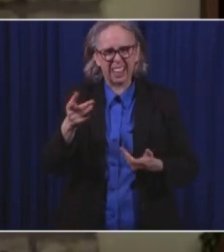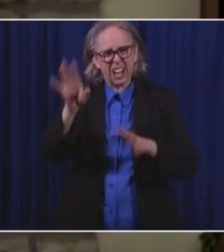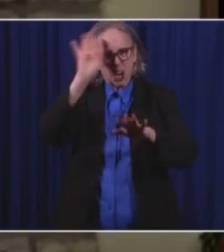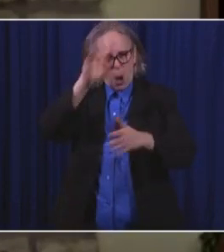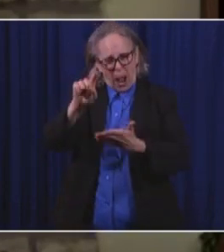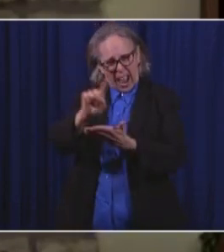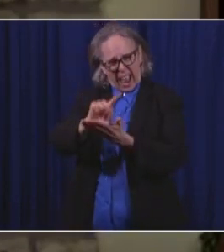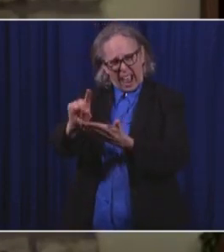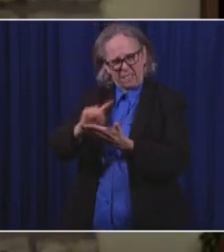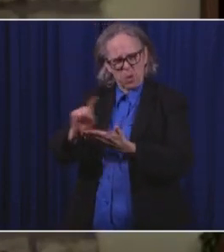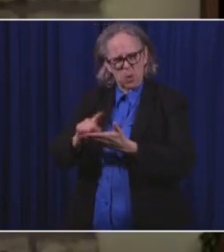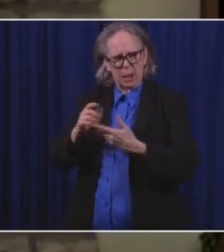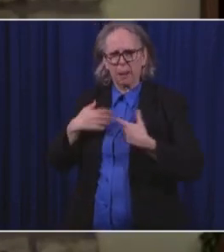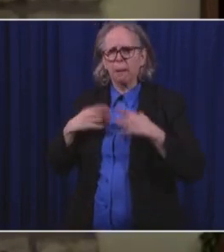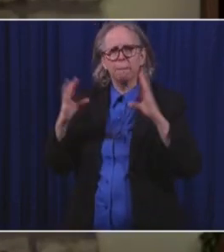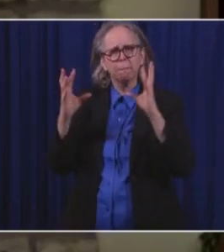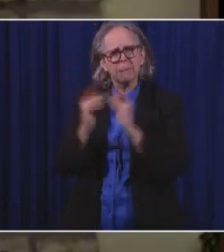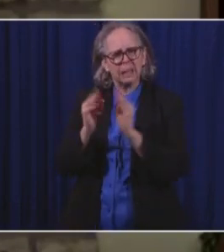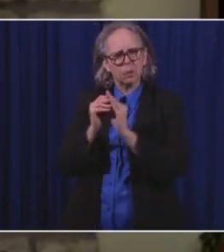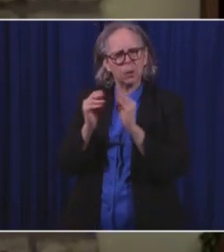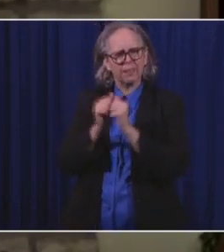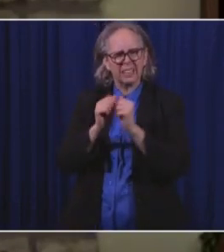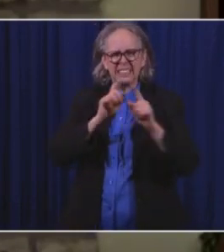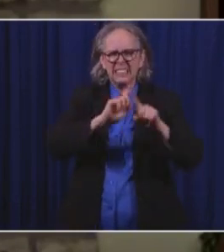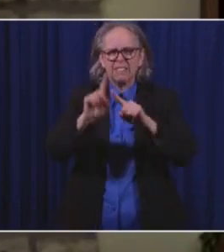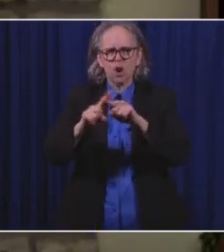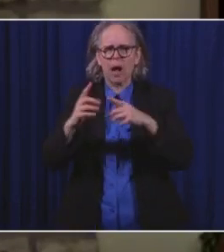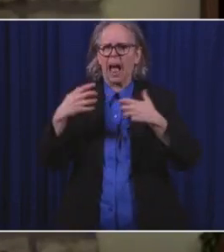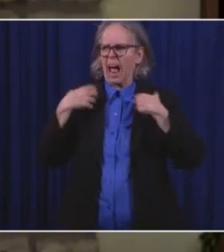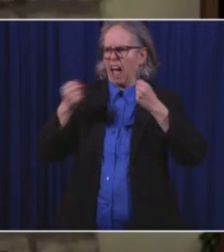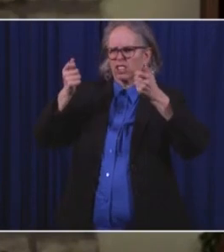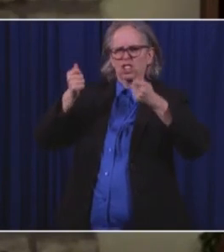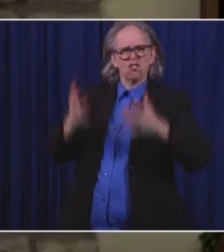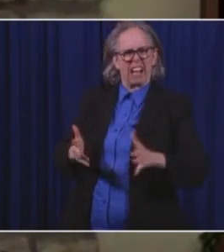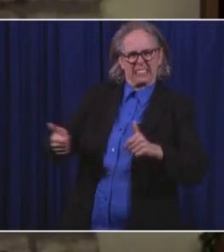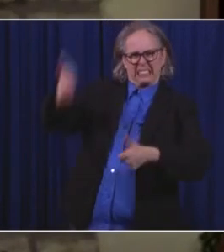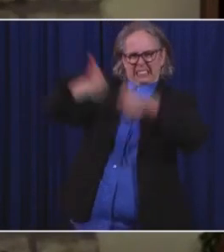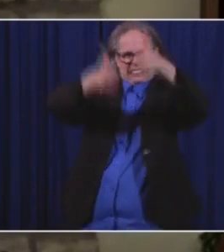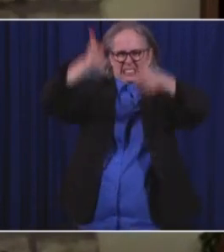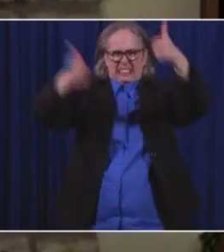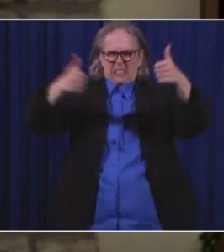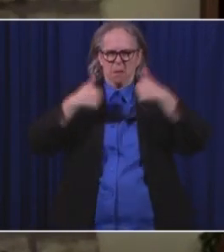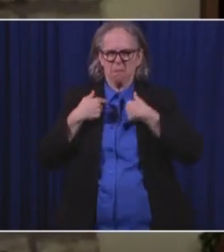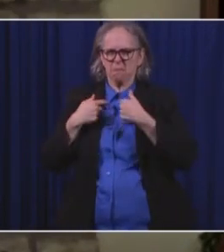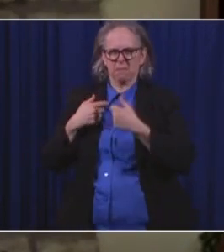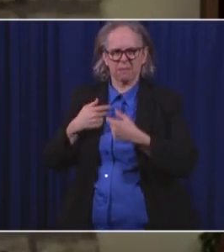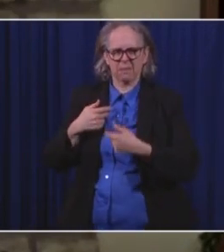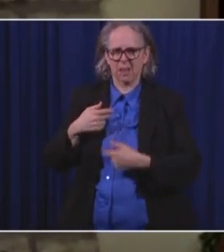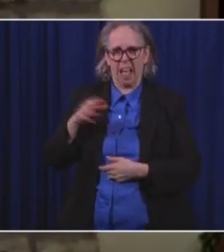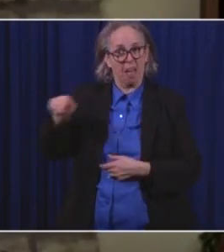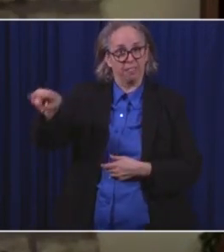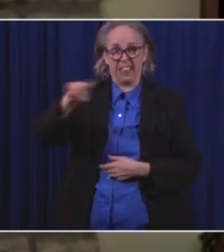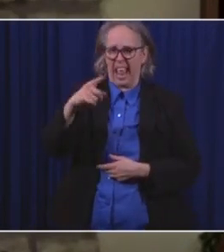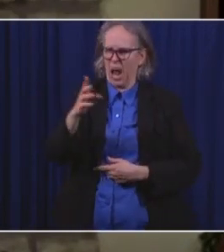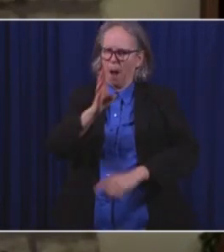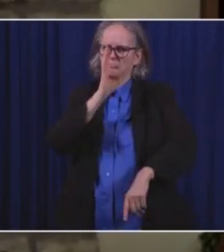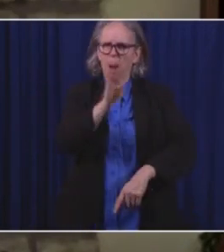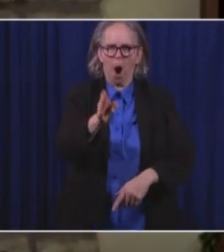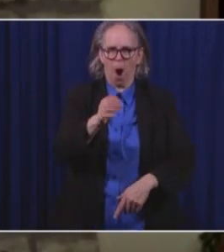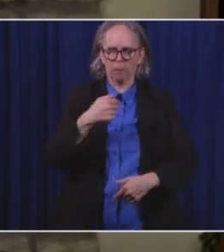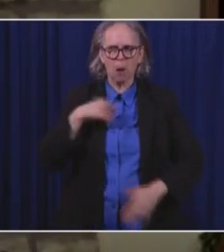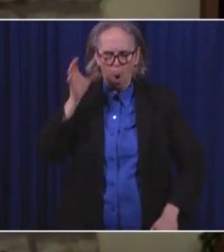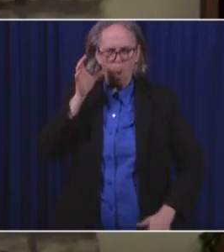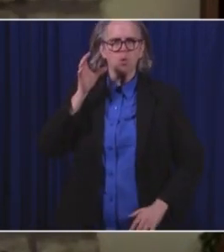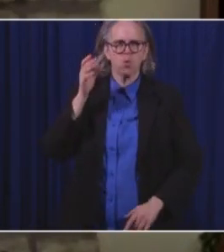directors, and they're not shy. They tell me exactly what's going on in their county. They tell me where they think they're seeing